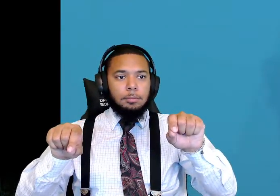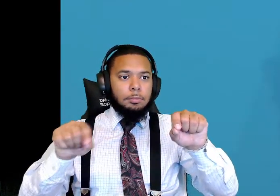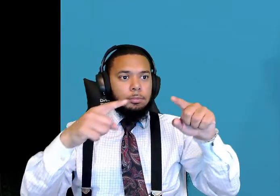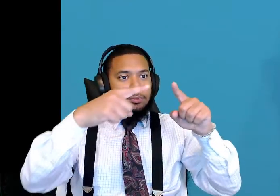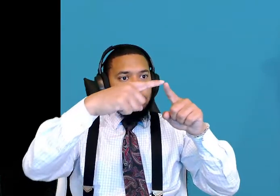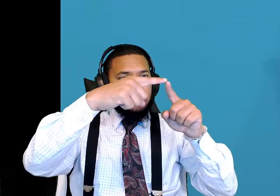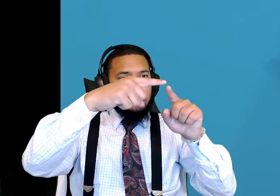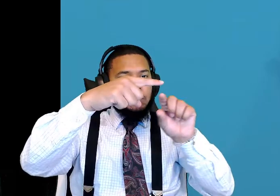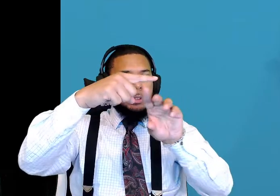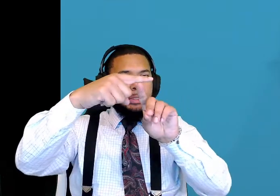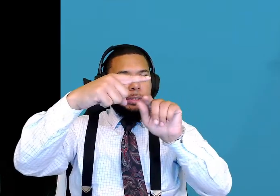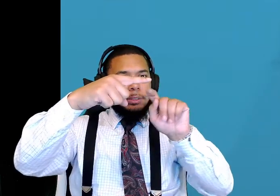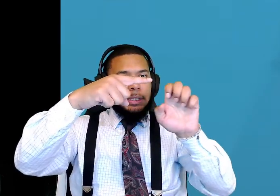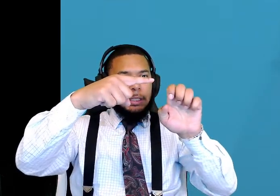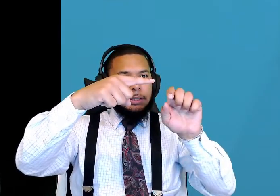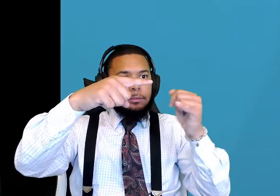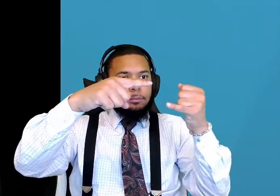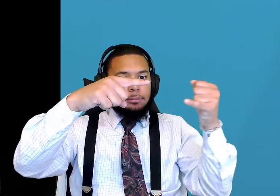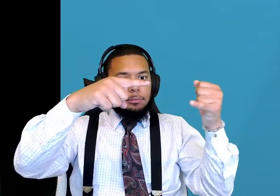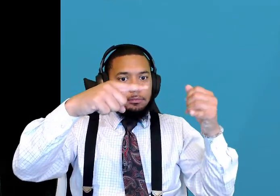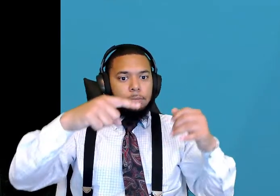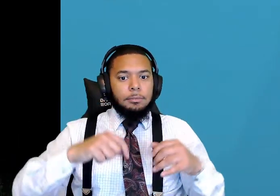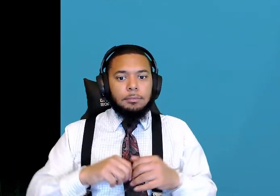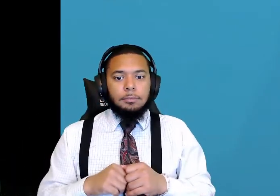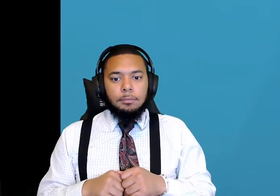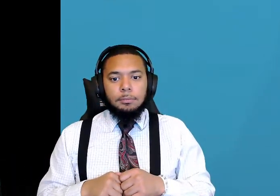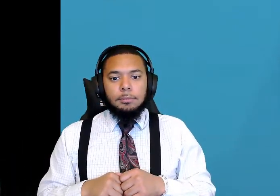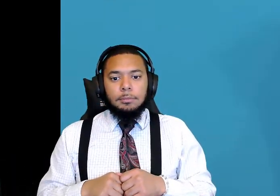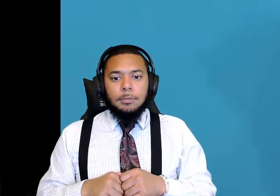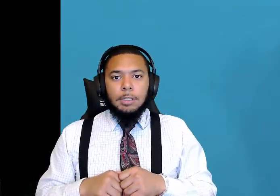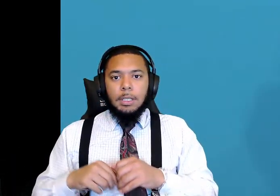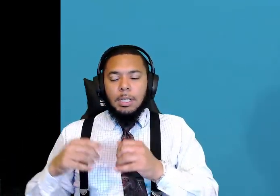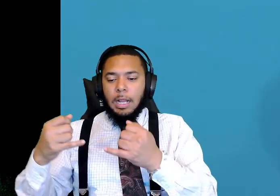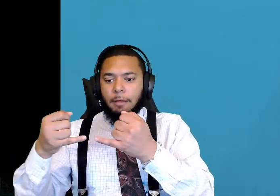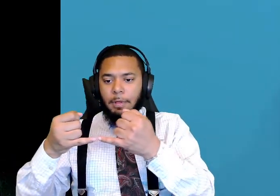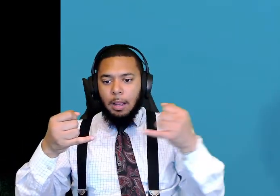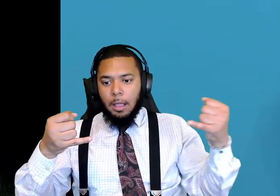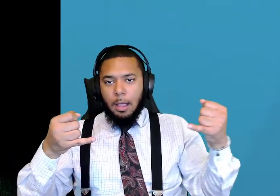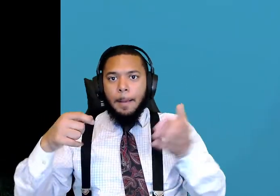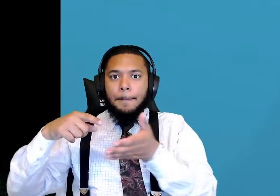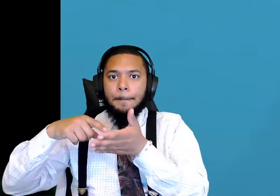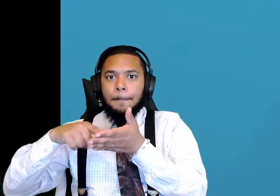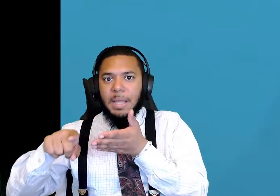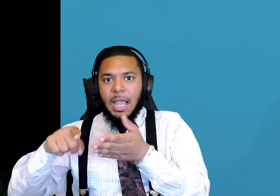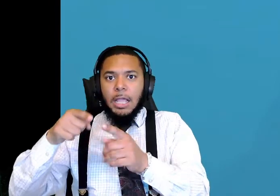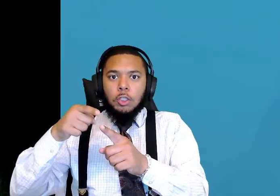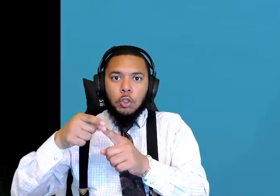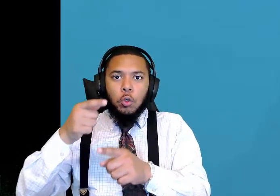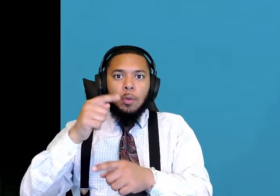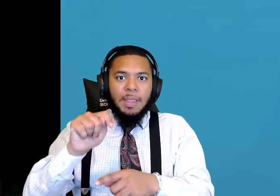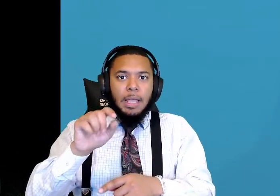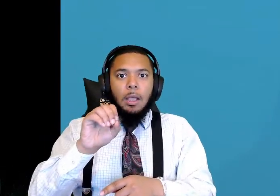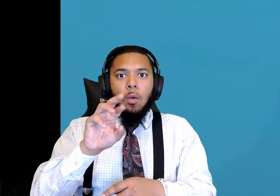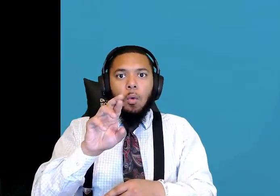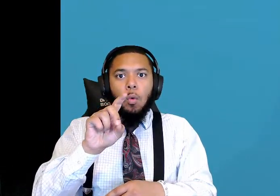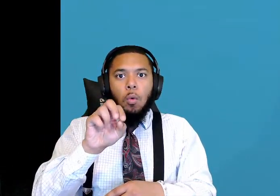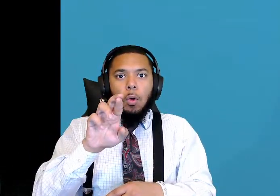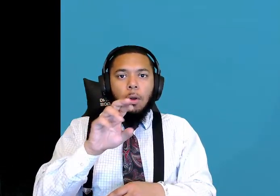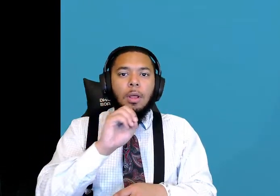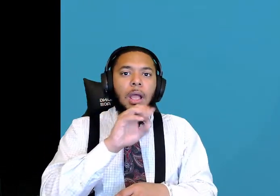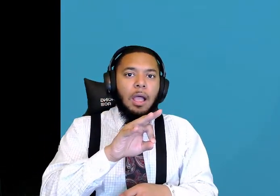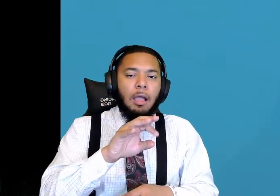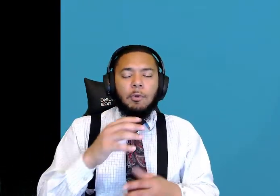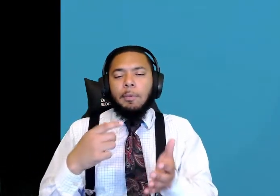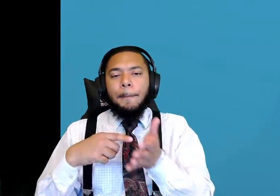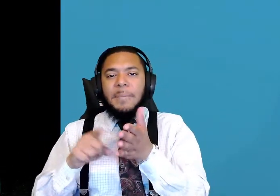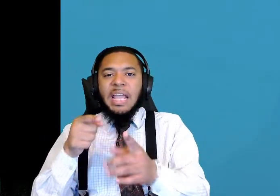It will say, pay to the order of, right? And so this is the person that you're going to pay.